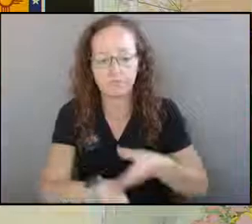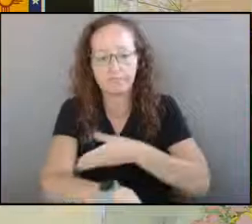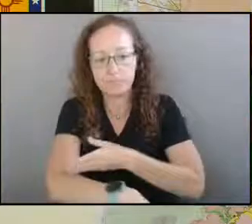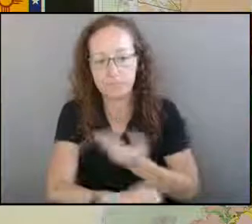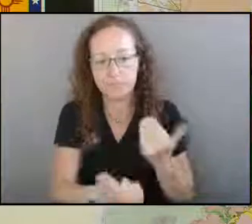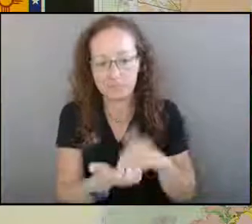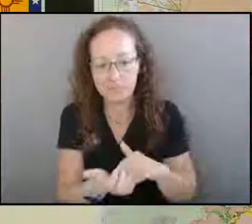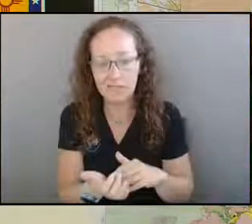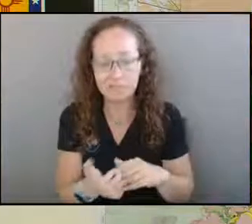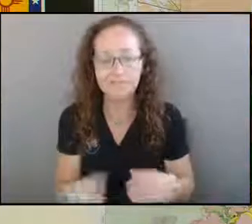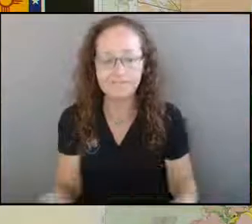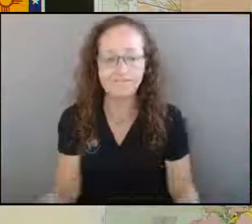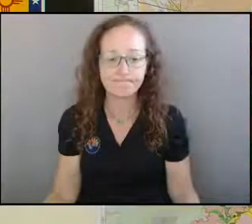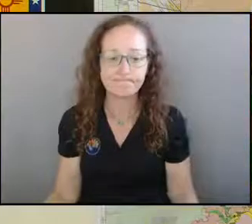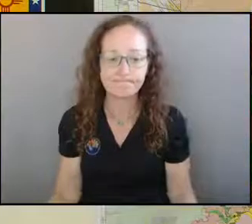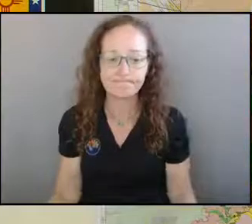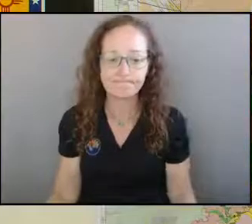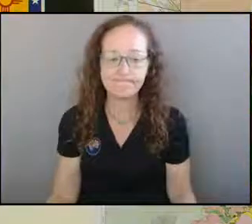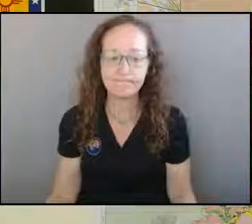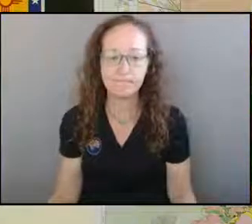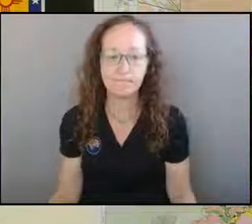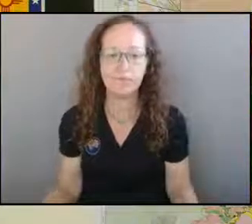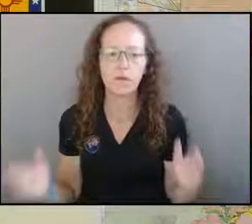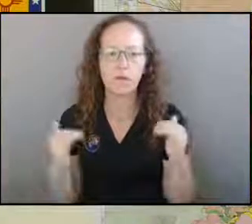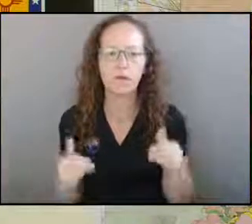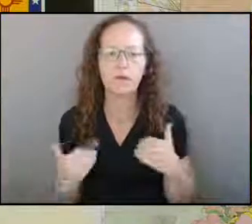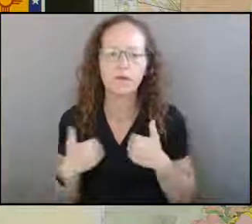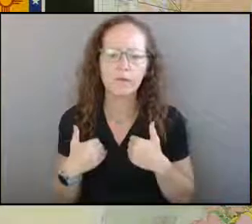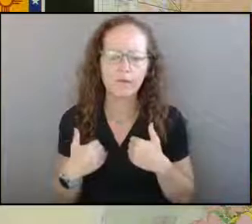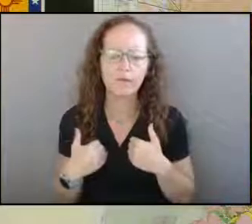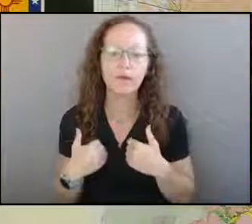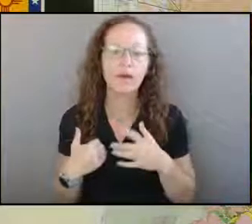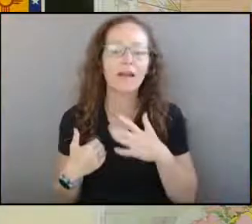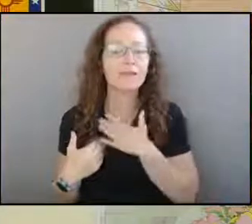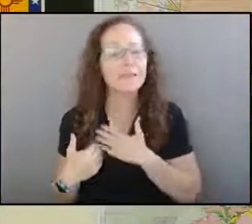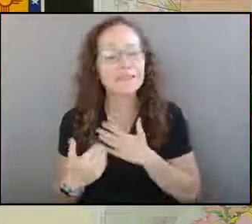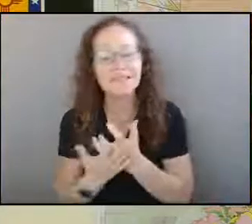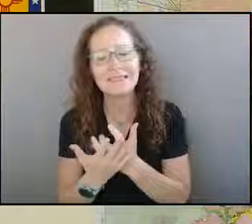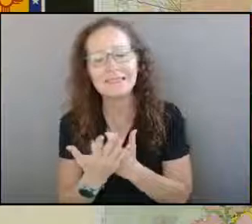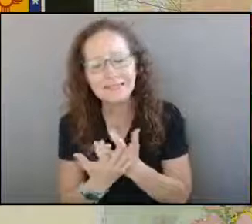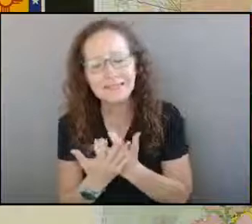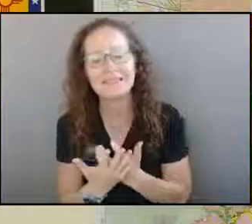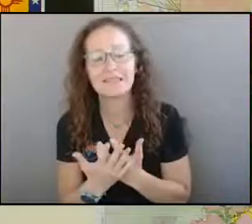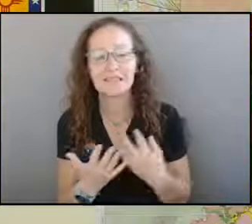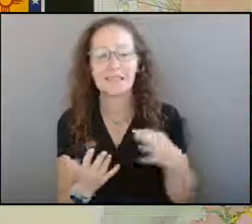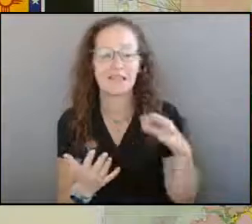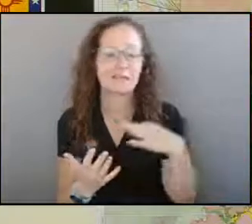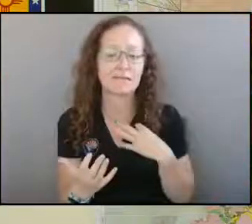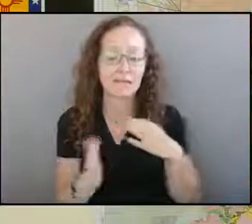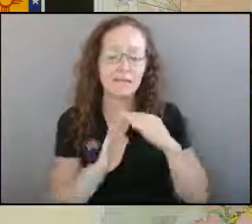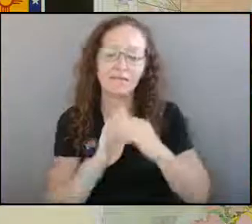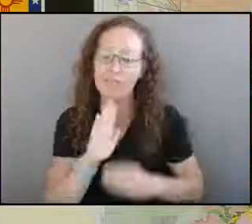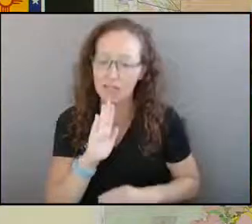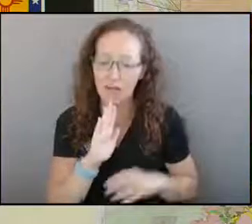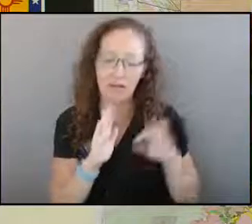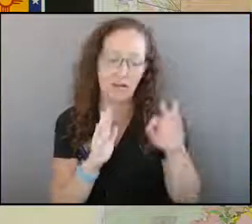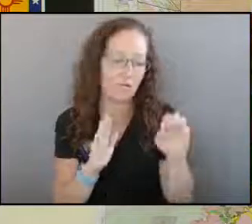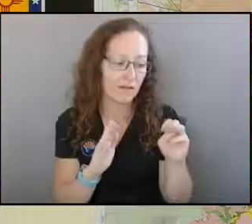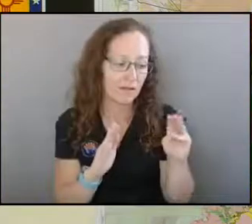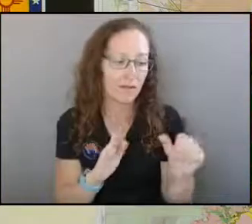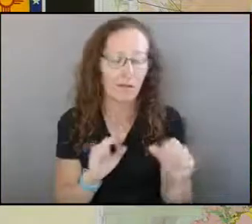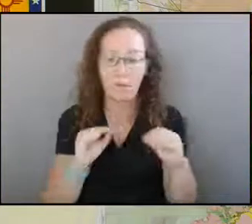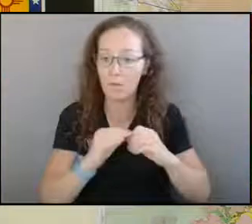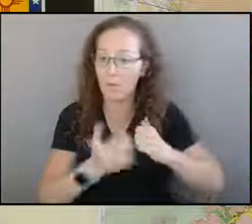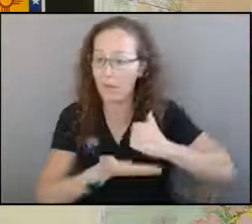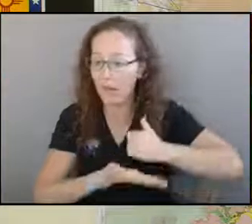else do I have here? And like I said, I beg you to please register because there's more assistance on the way. If you're not on that